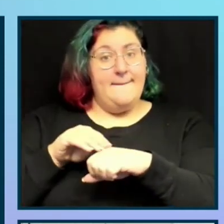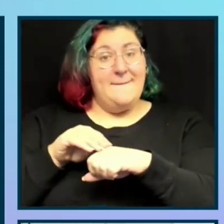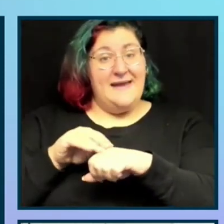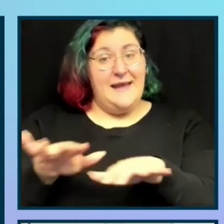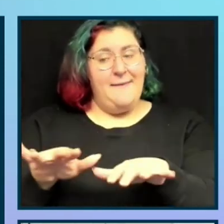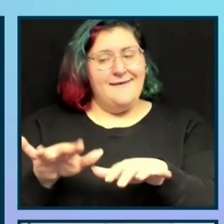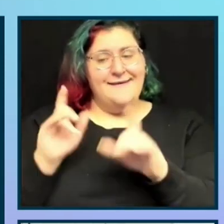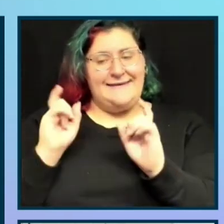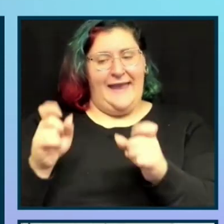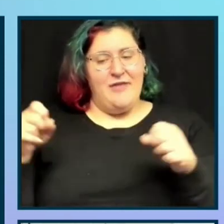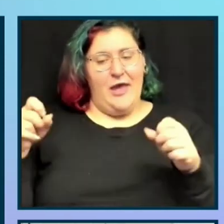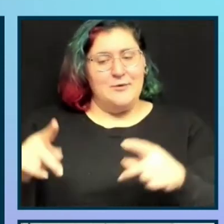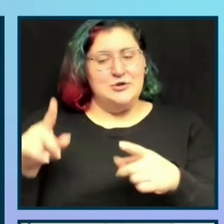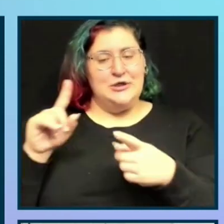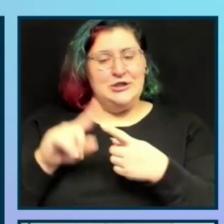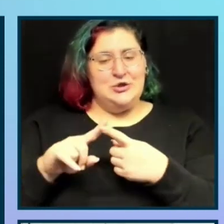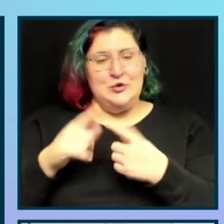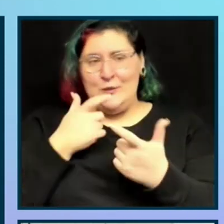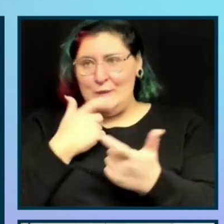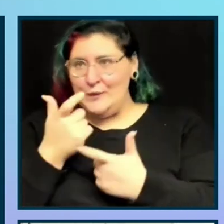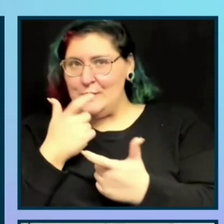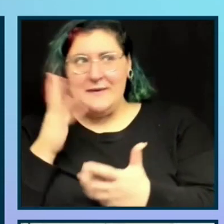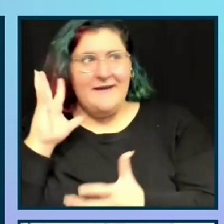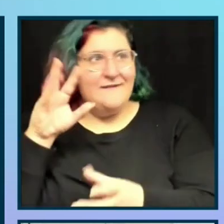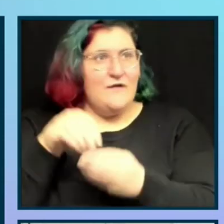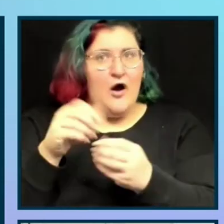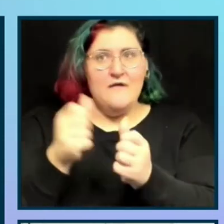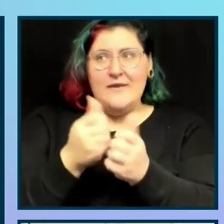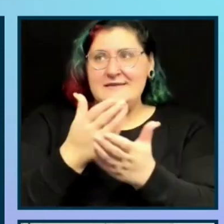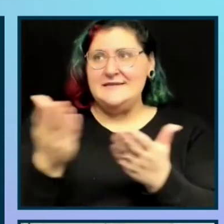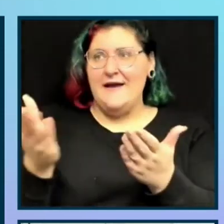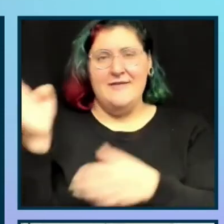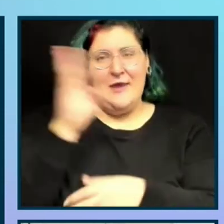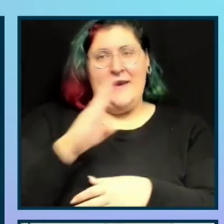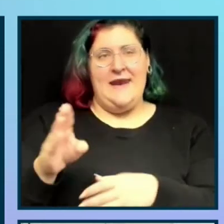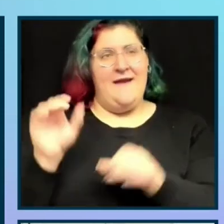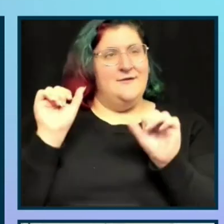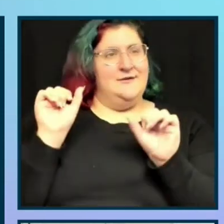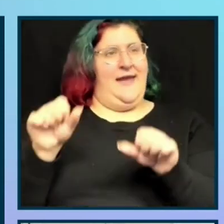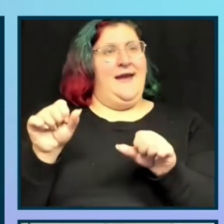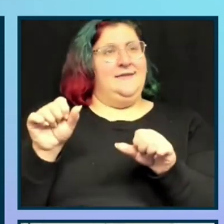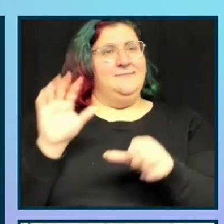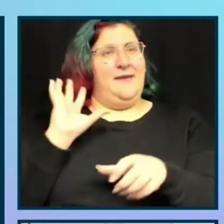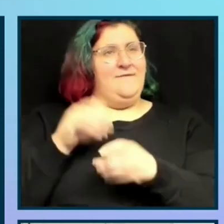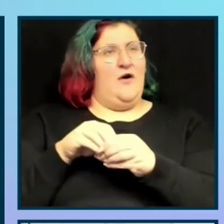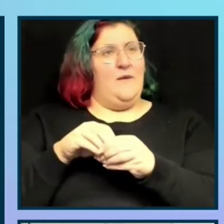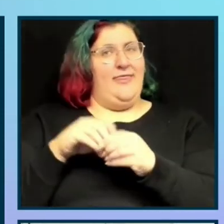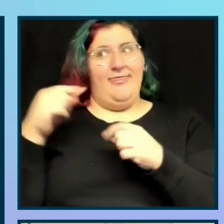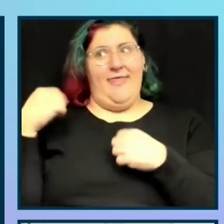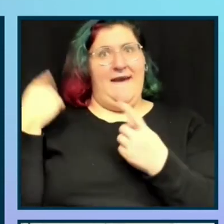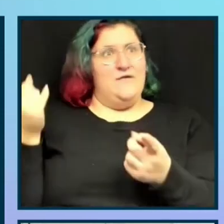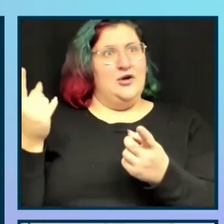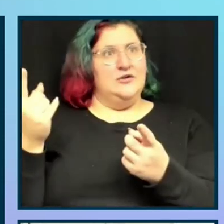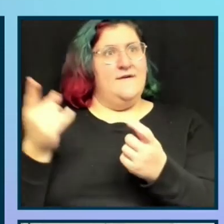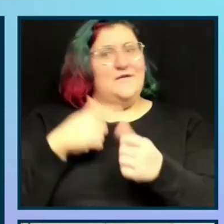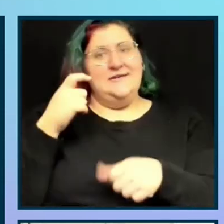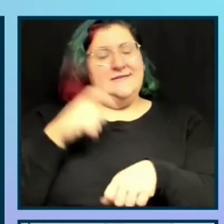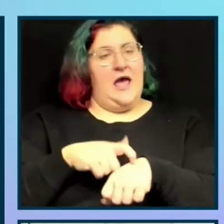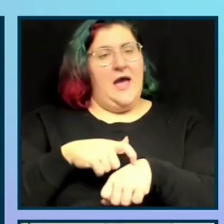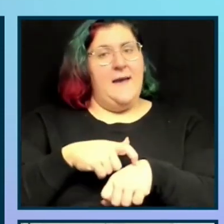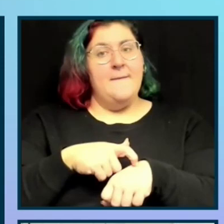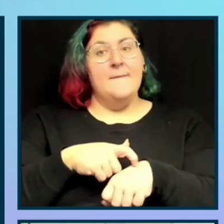stuff that they never could have attended in the first place. I actually have some friends who are